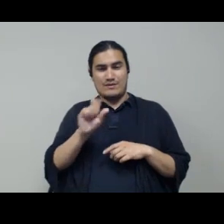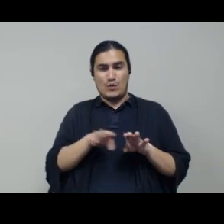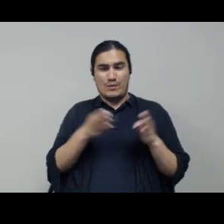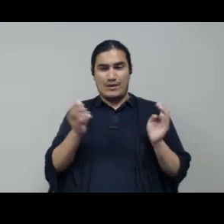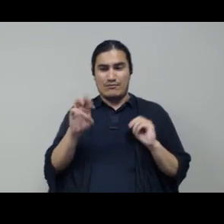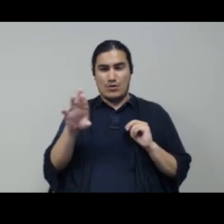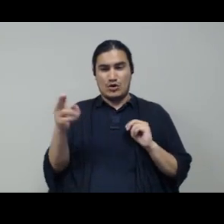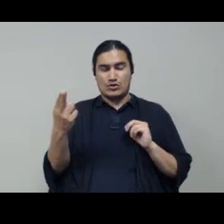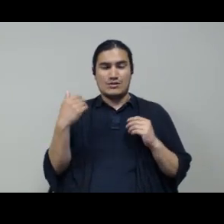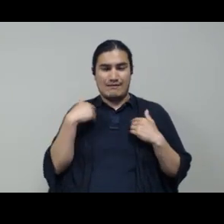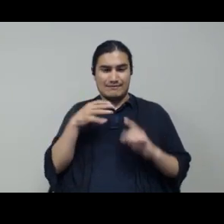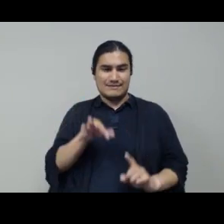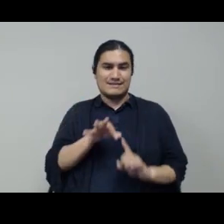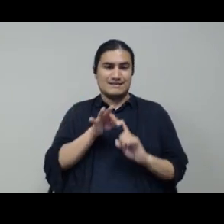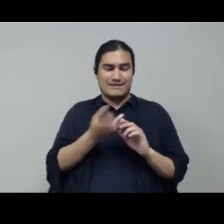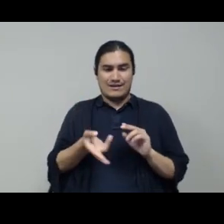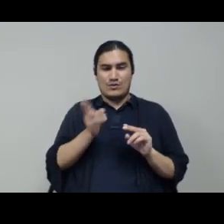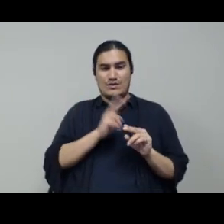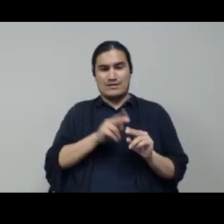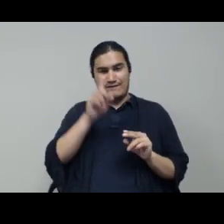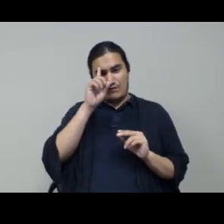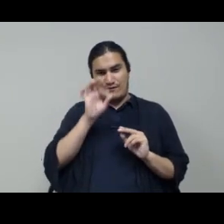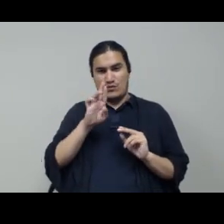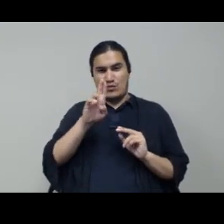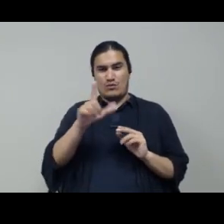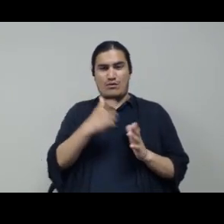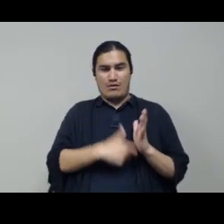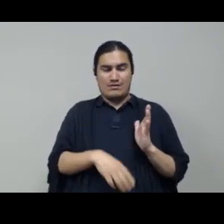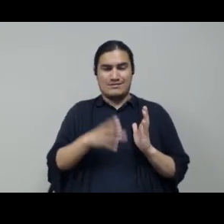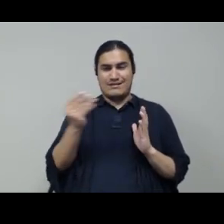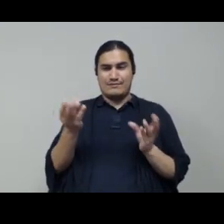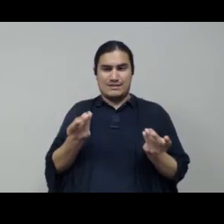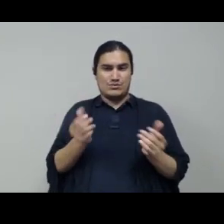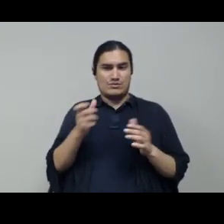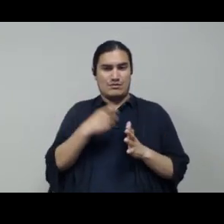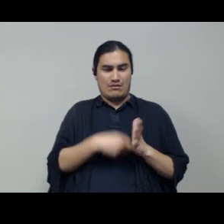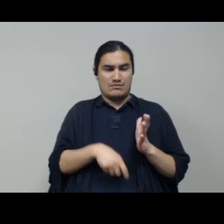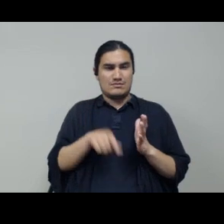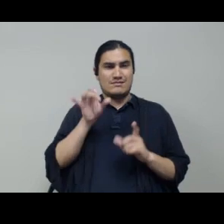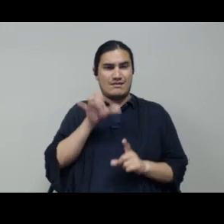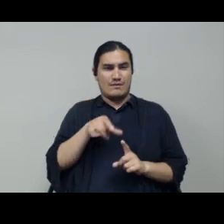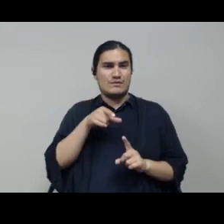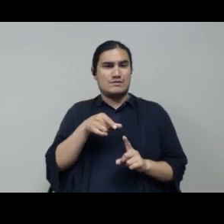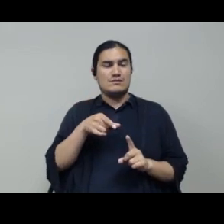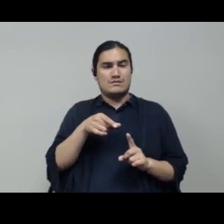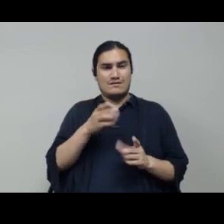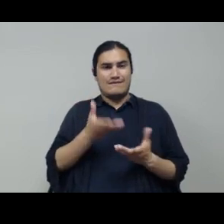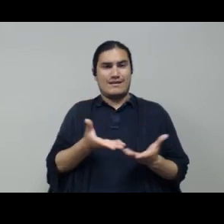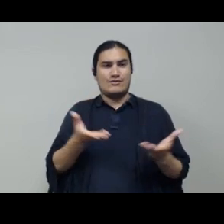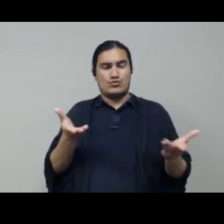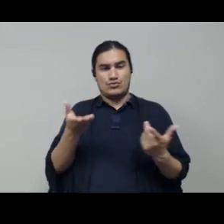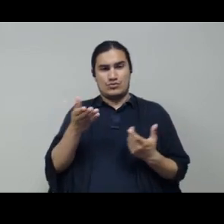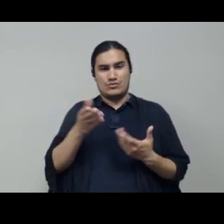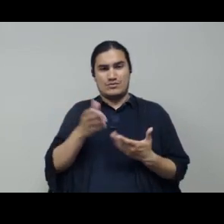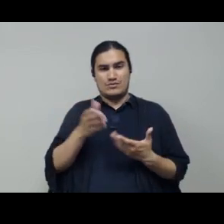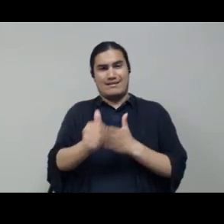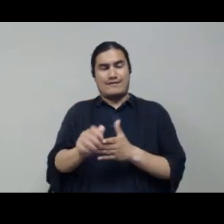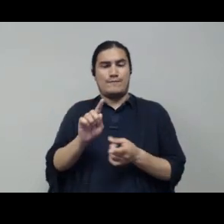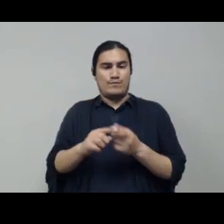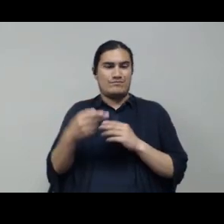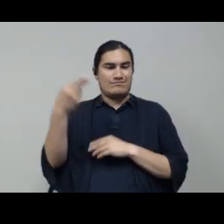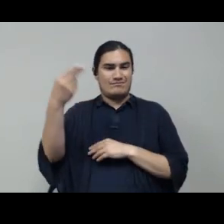a significant increase in fuel cost and materials cost, which were the primary factors leading to the higher prices